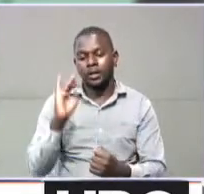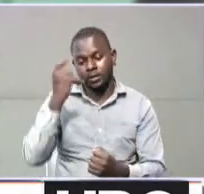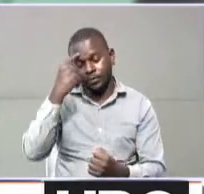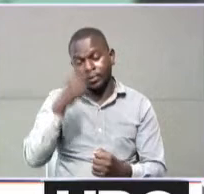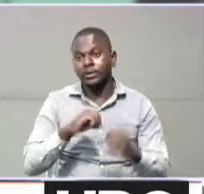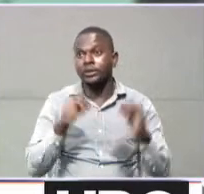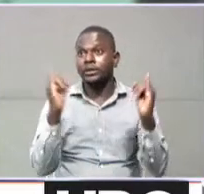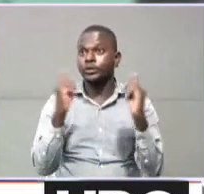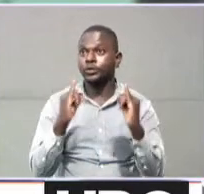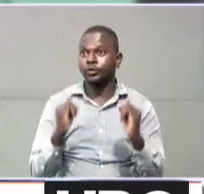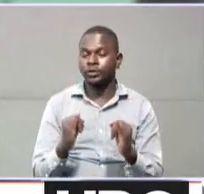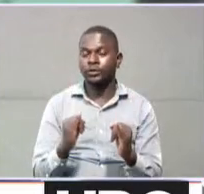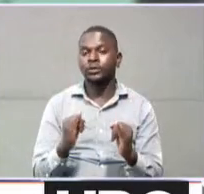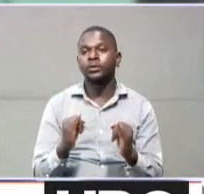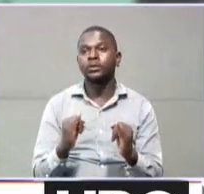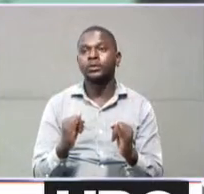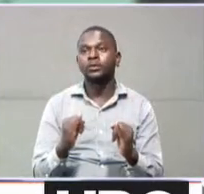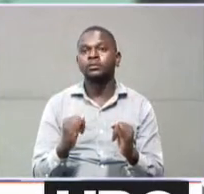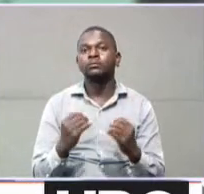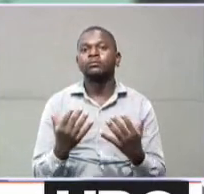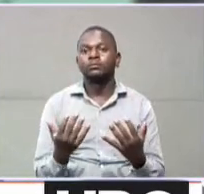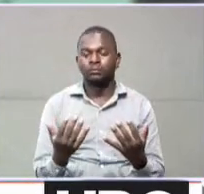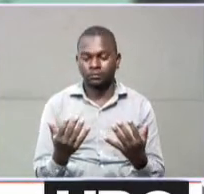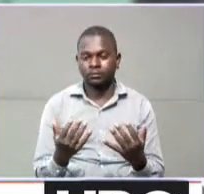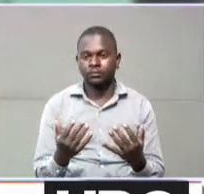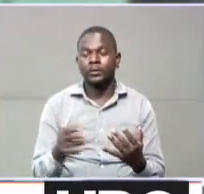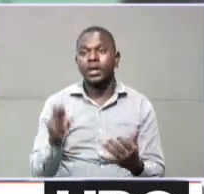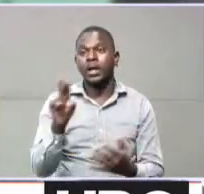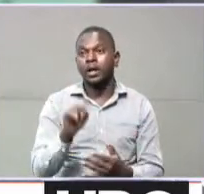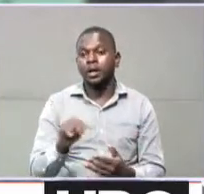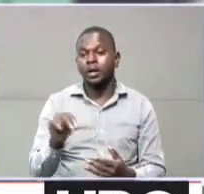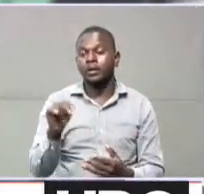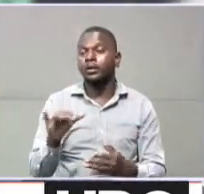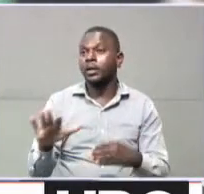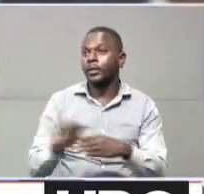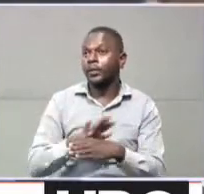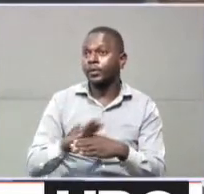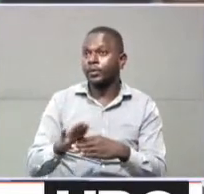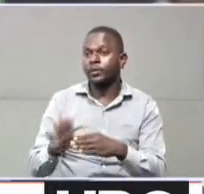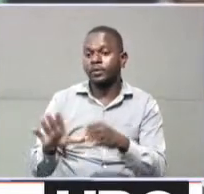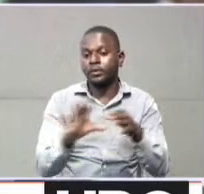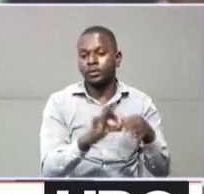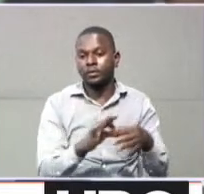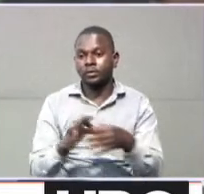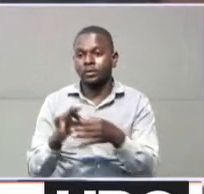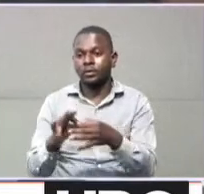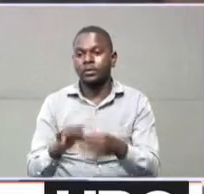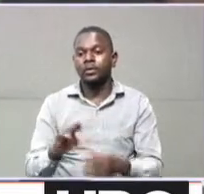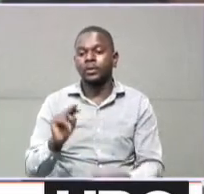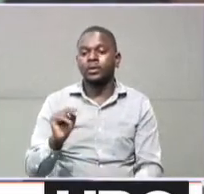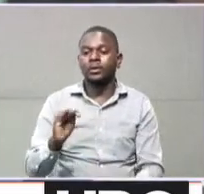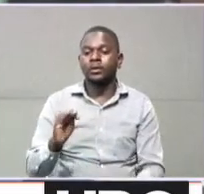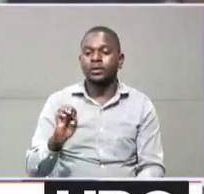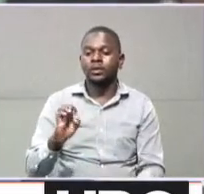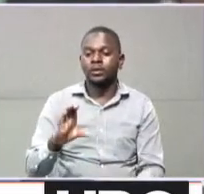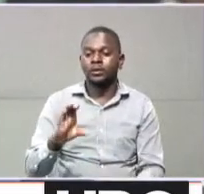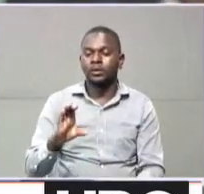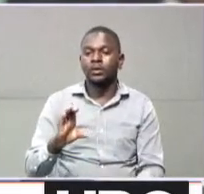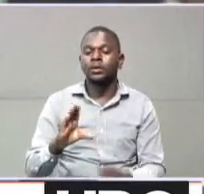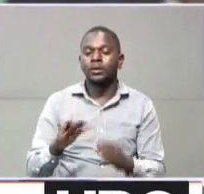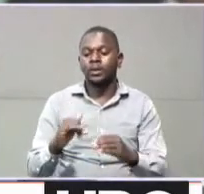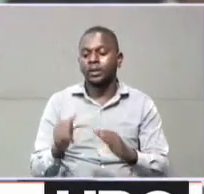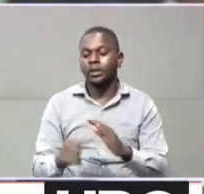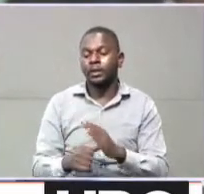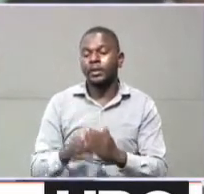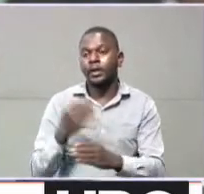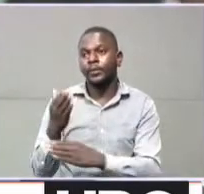agencies and the national enterprise corporation neck under the